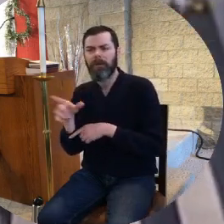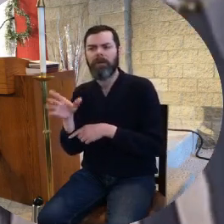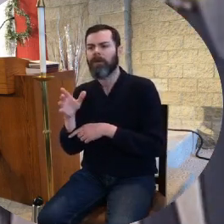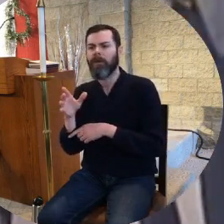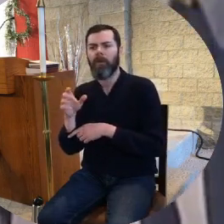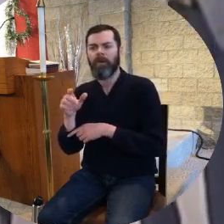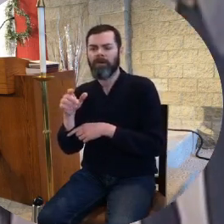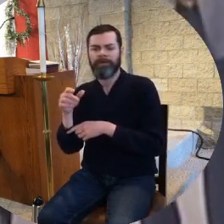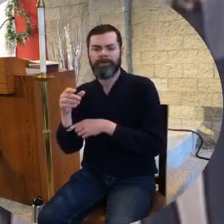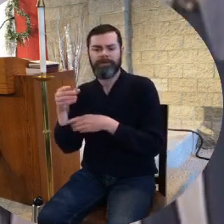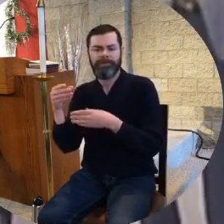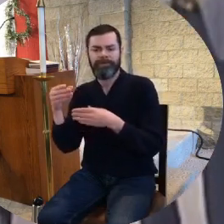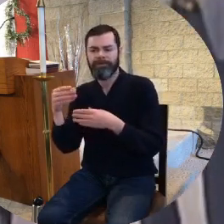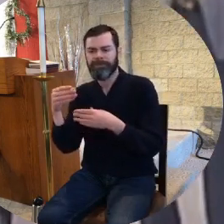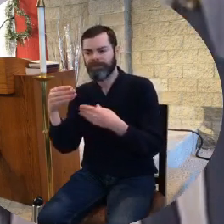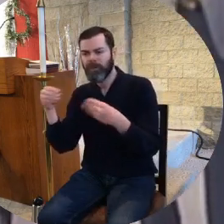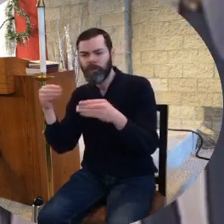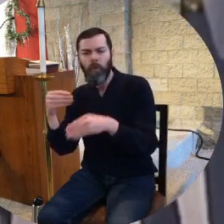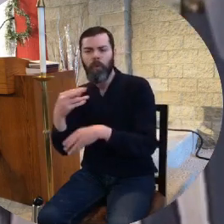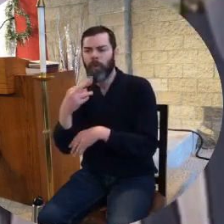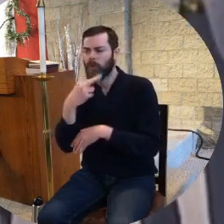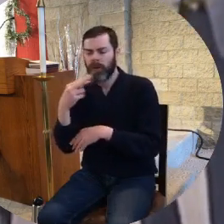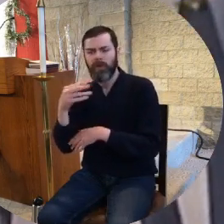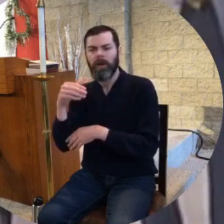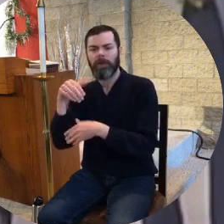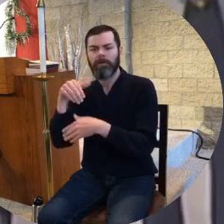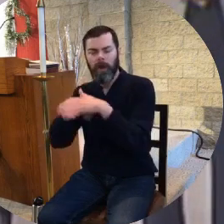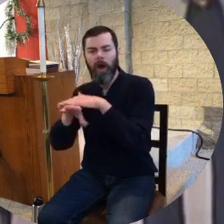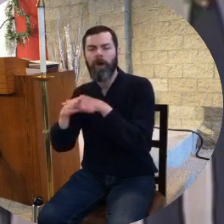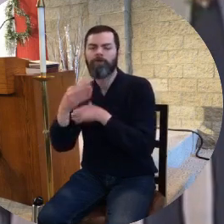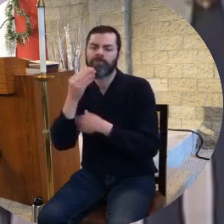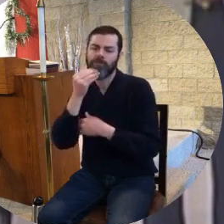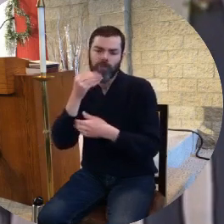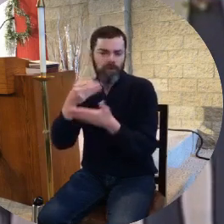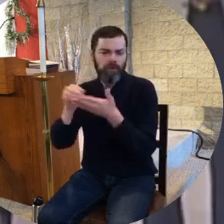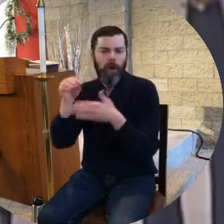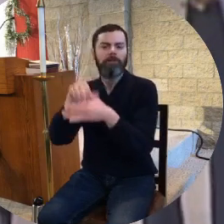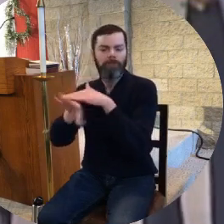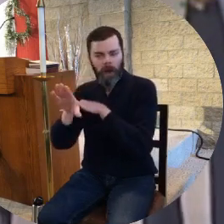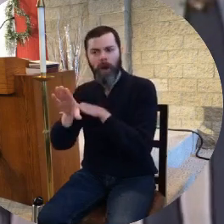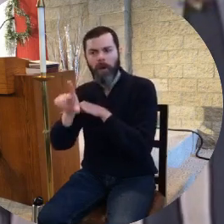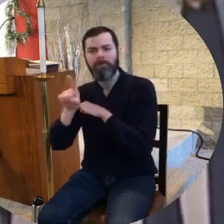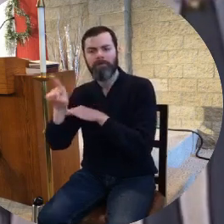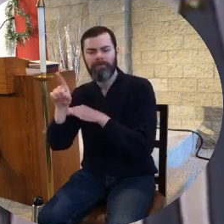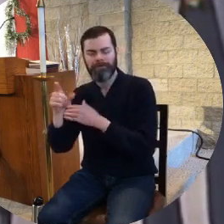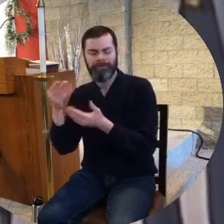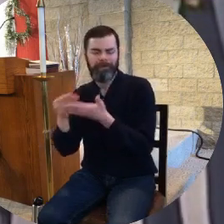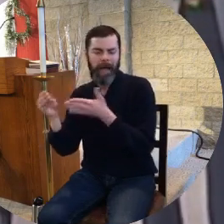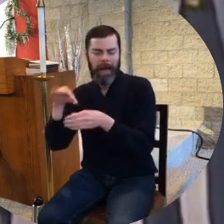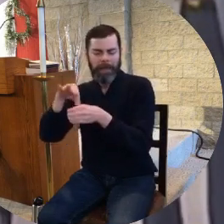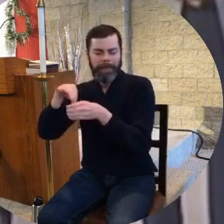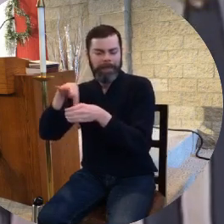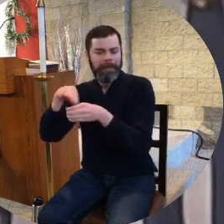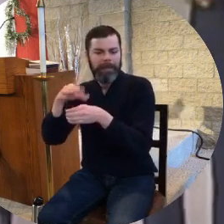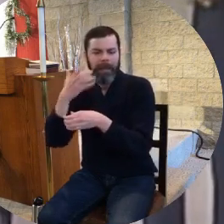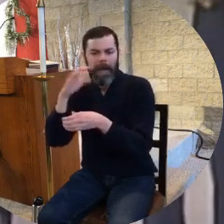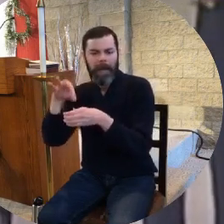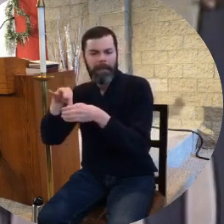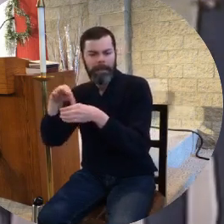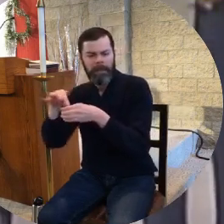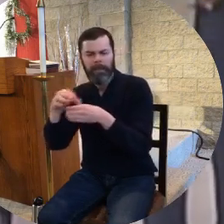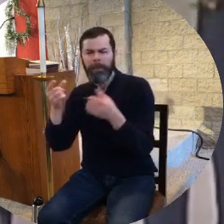we go, and we go into Byerly's, but on the way into Byerly's, there was an ambulance